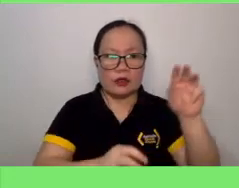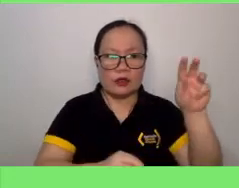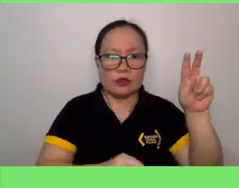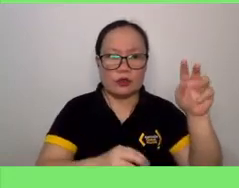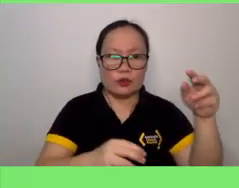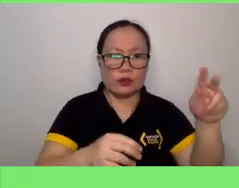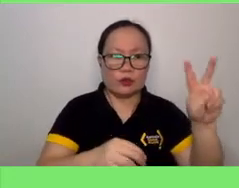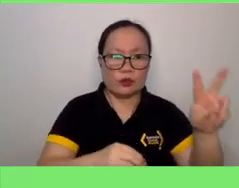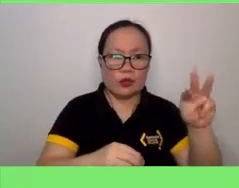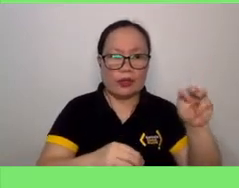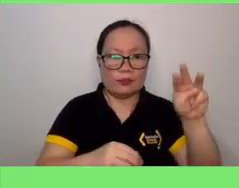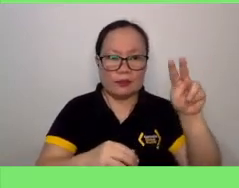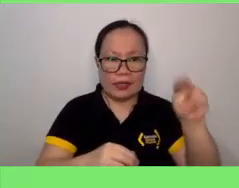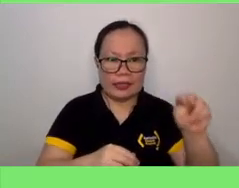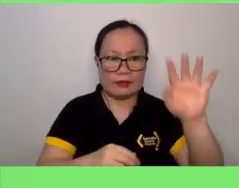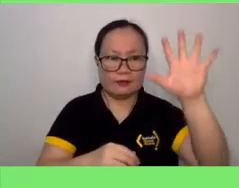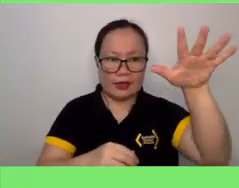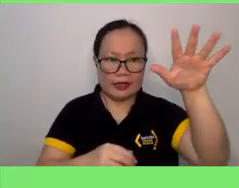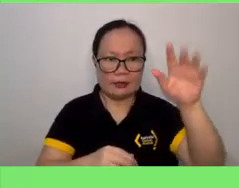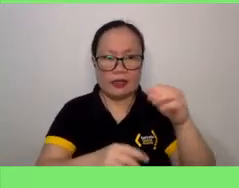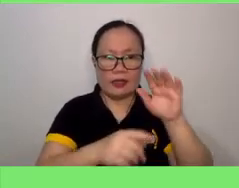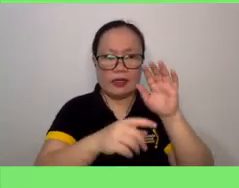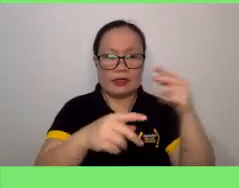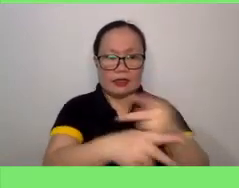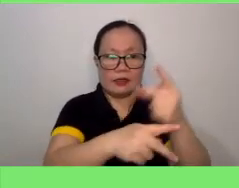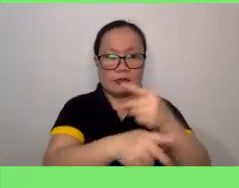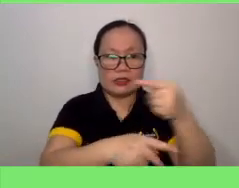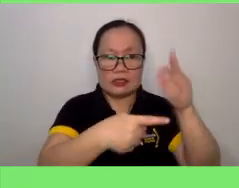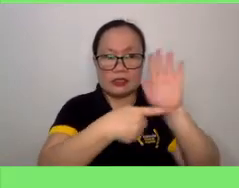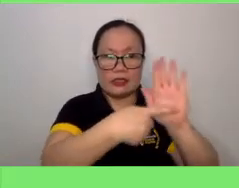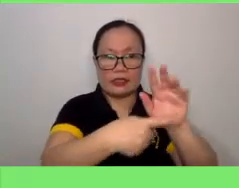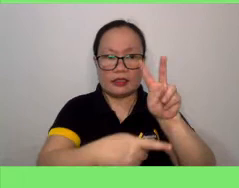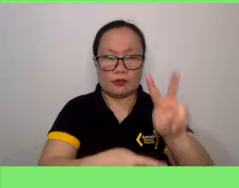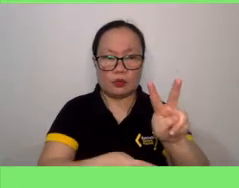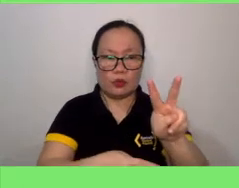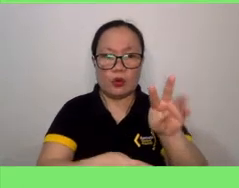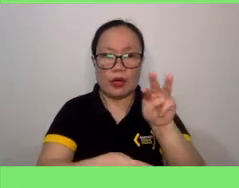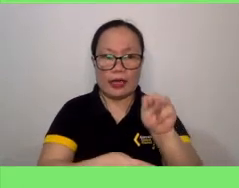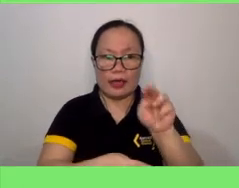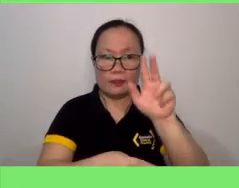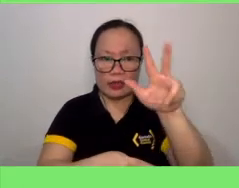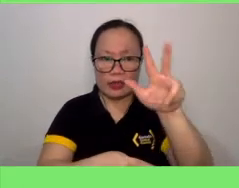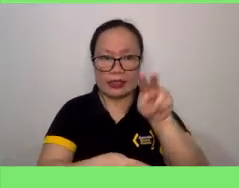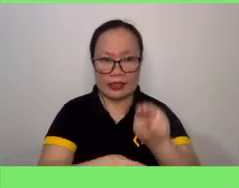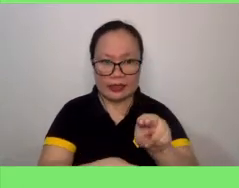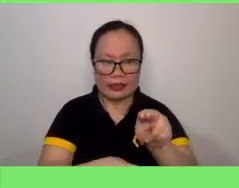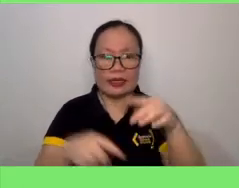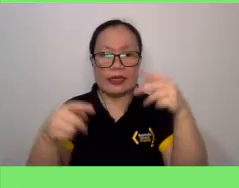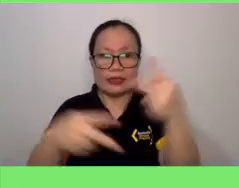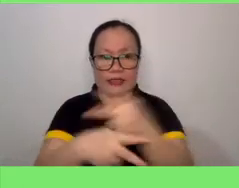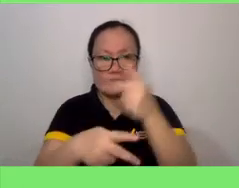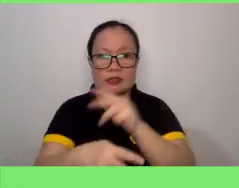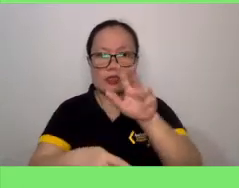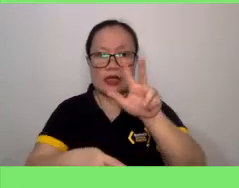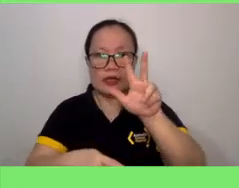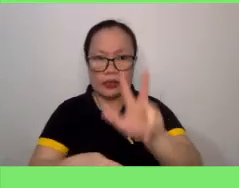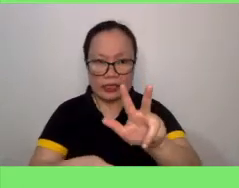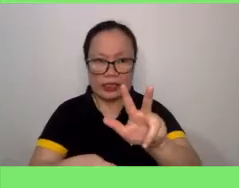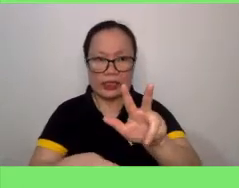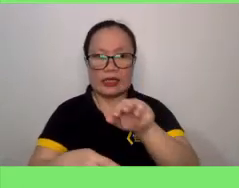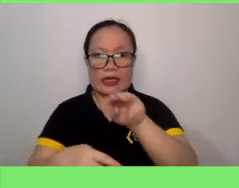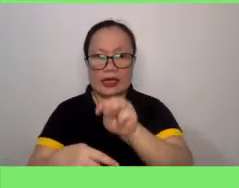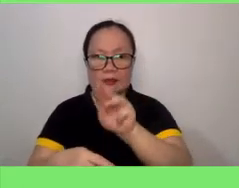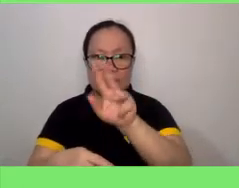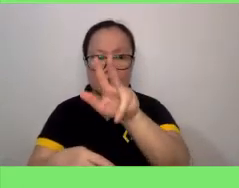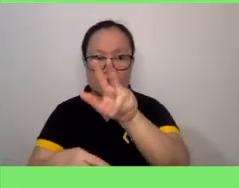2m cube n times 3m cube n squared. So, multiply lang po natin lahat ng coefficient. 2 times